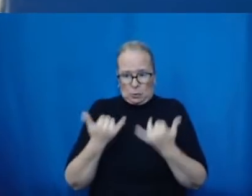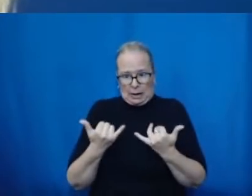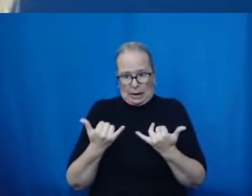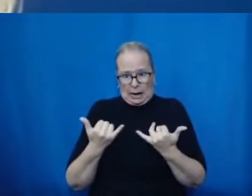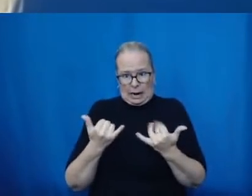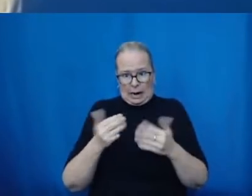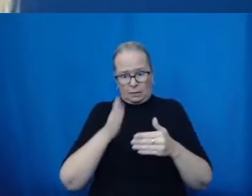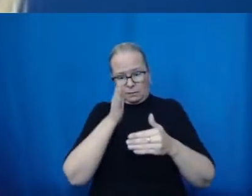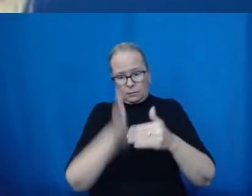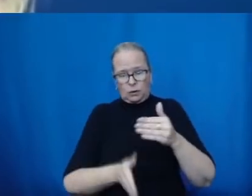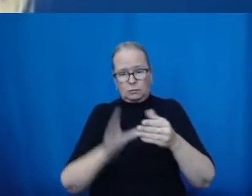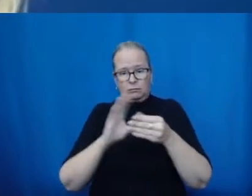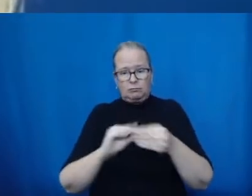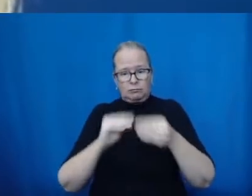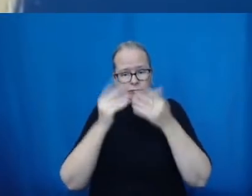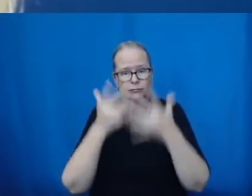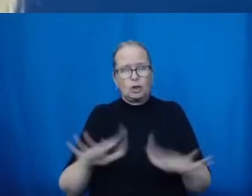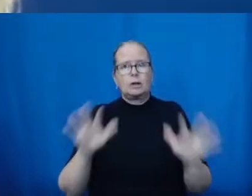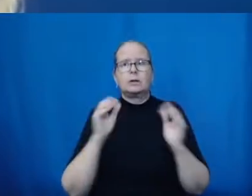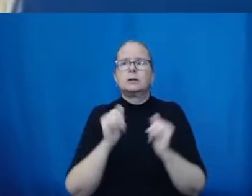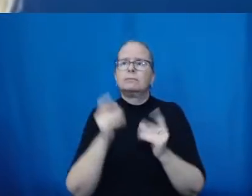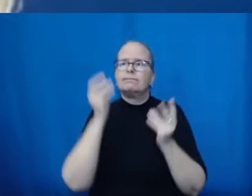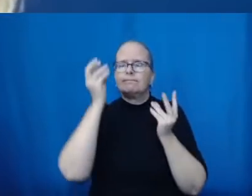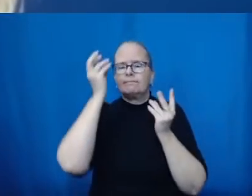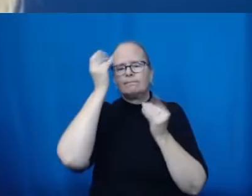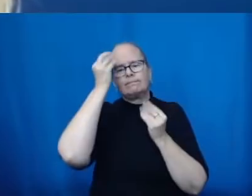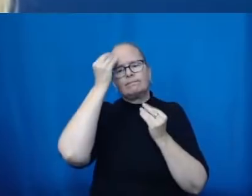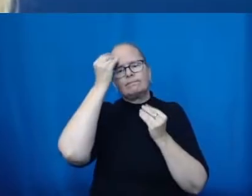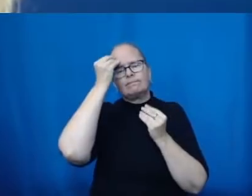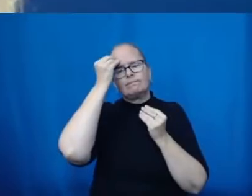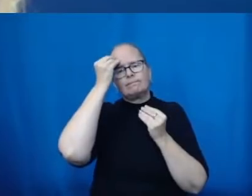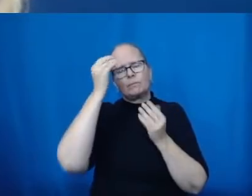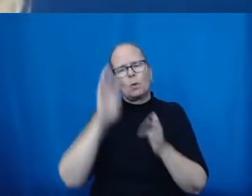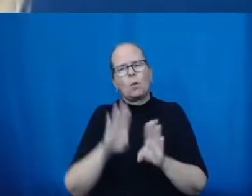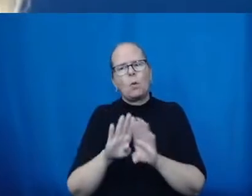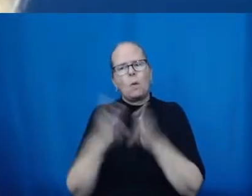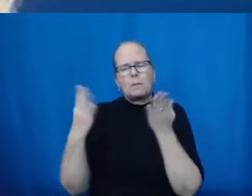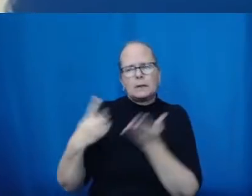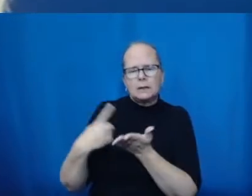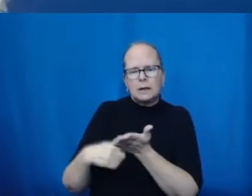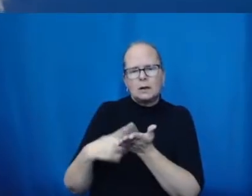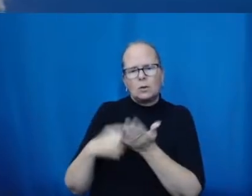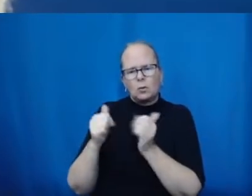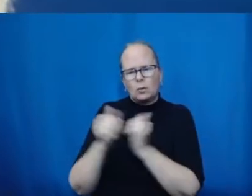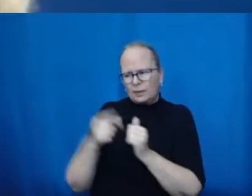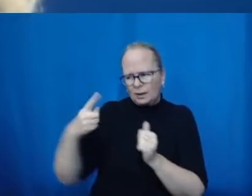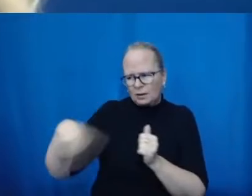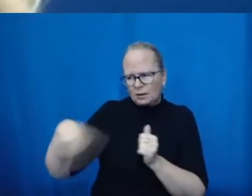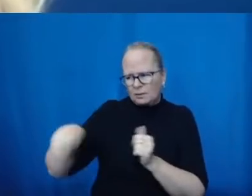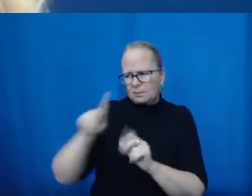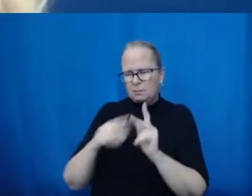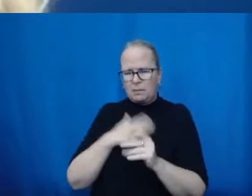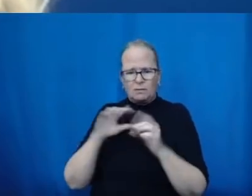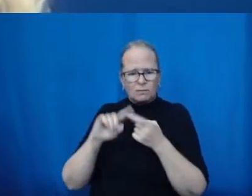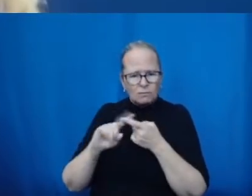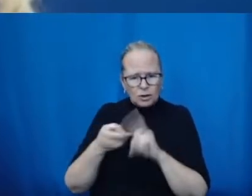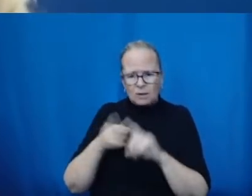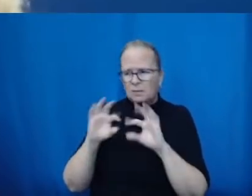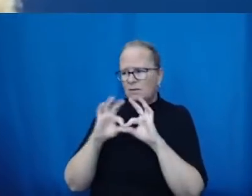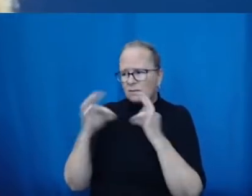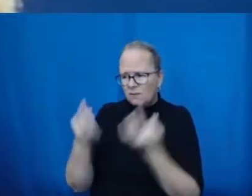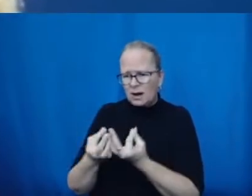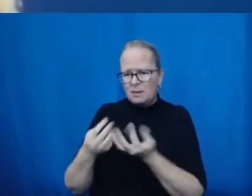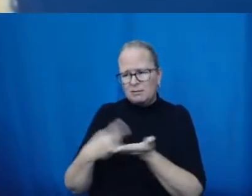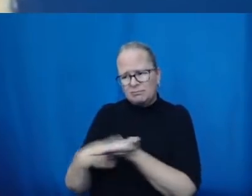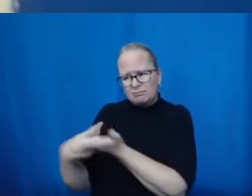with those who we love and those who are important to us about vaccination. Our first panelists I'm going